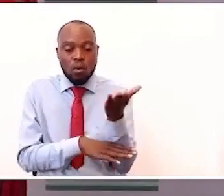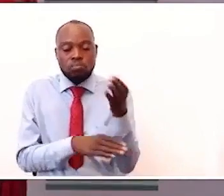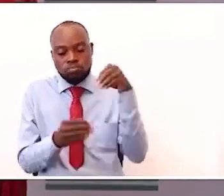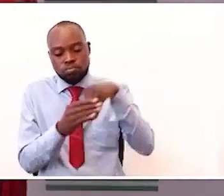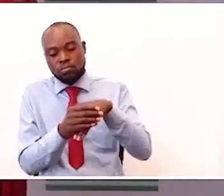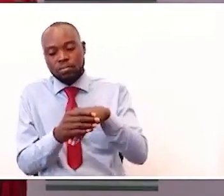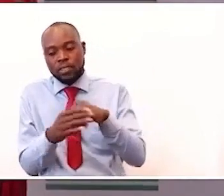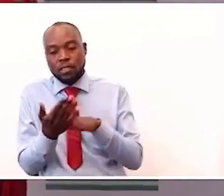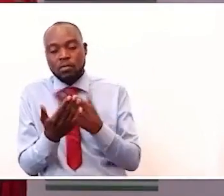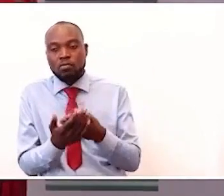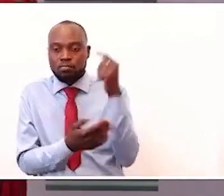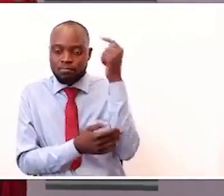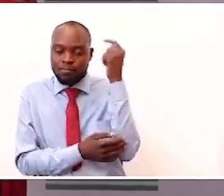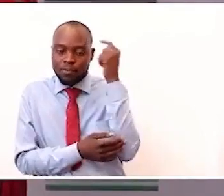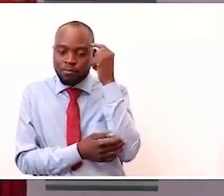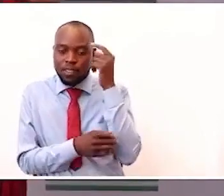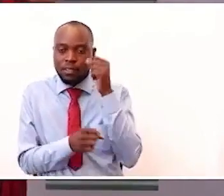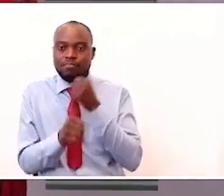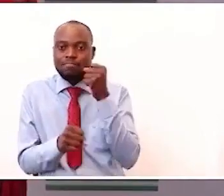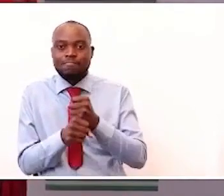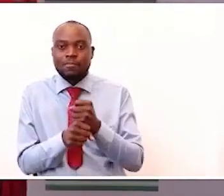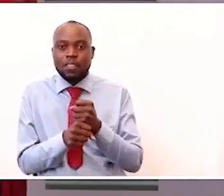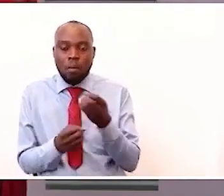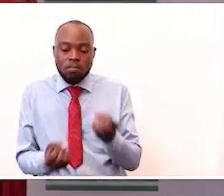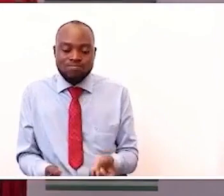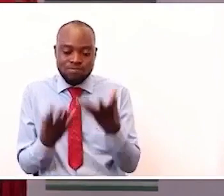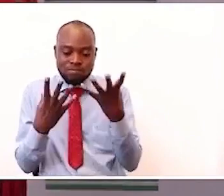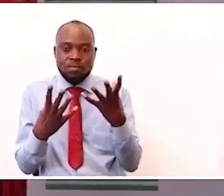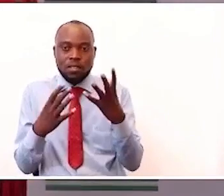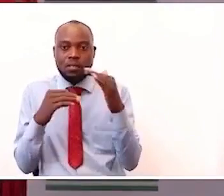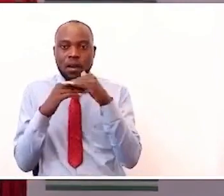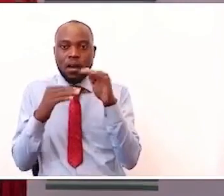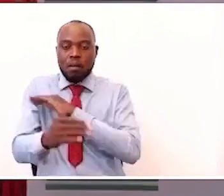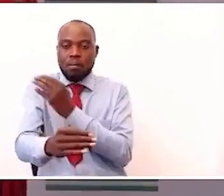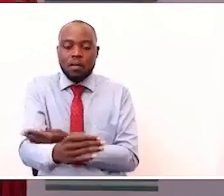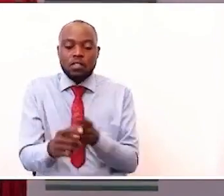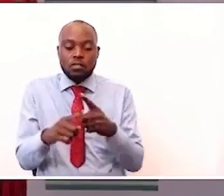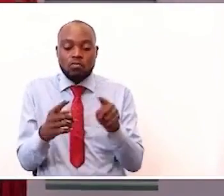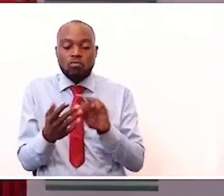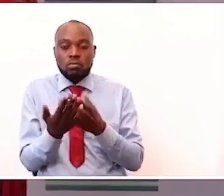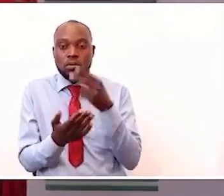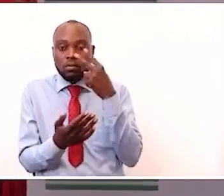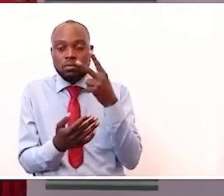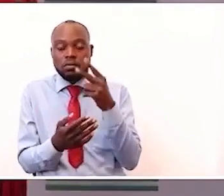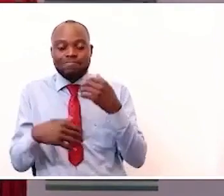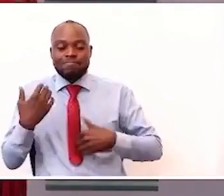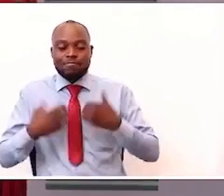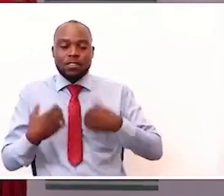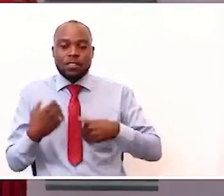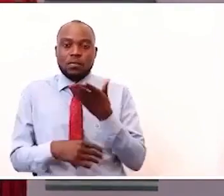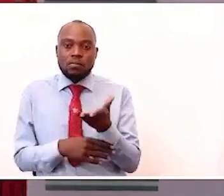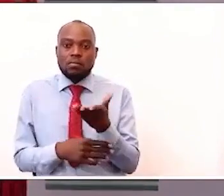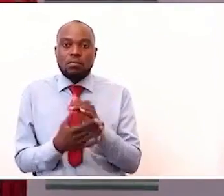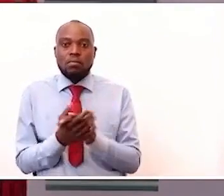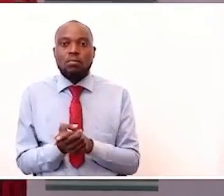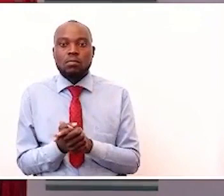have weak productive capacities and they know that we cannot address those challenges within even,